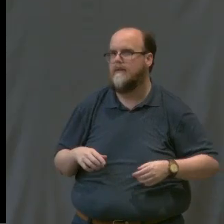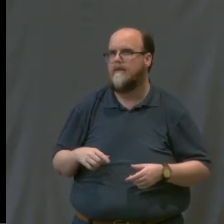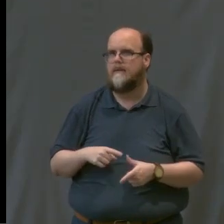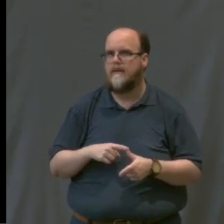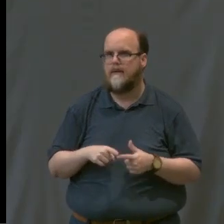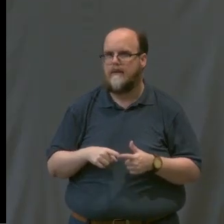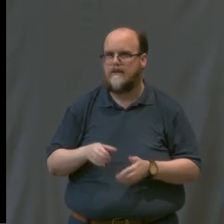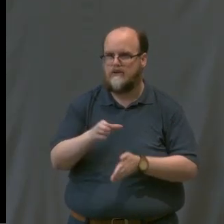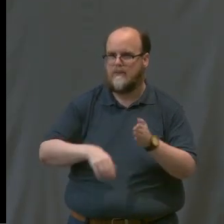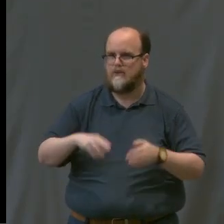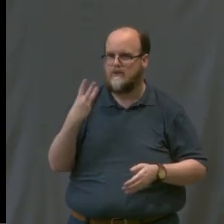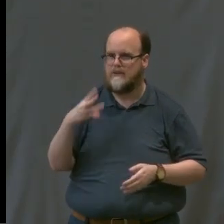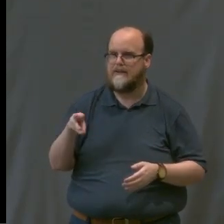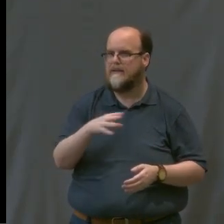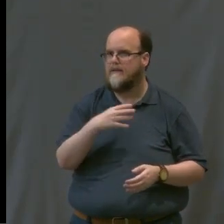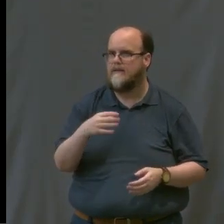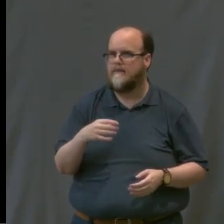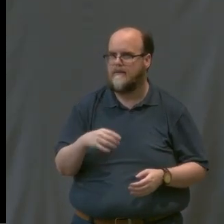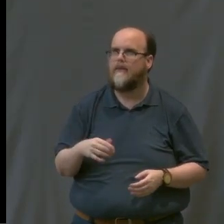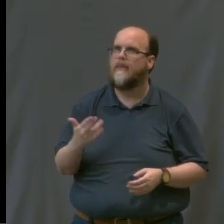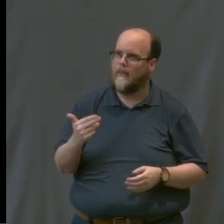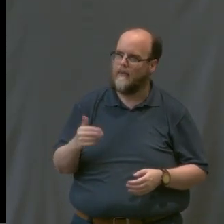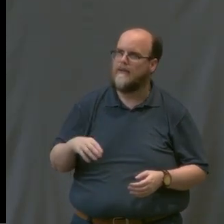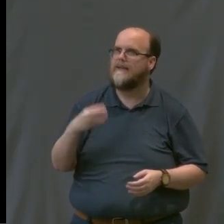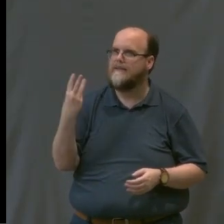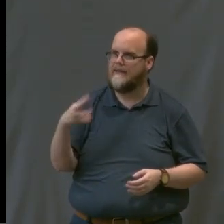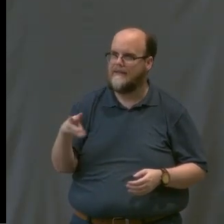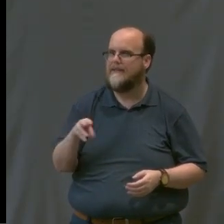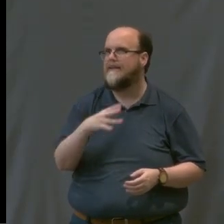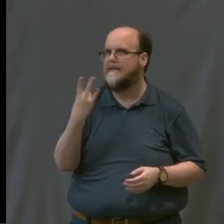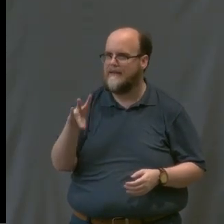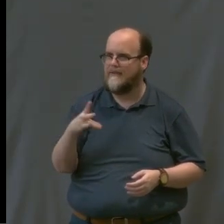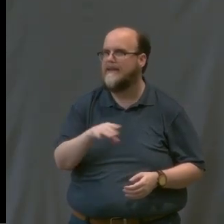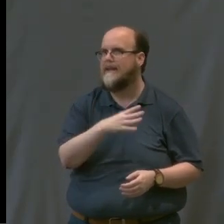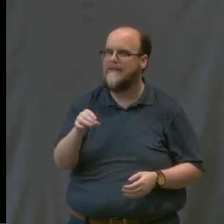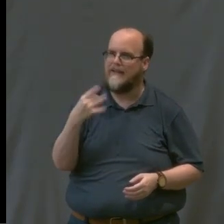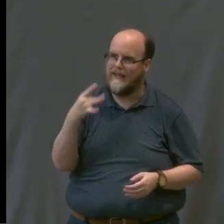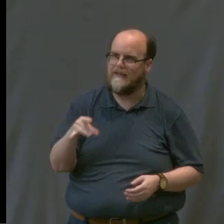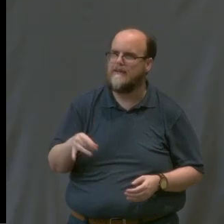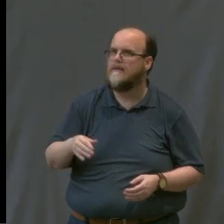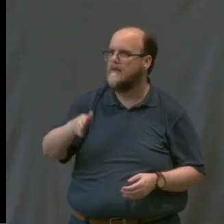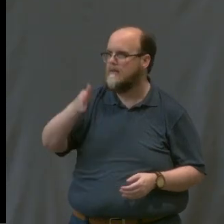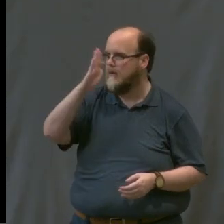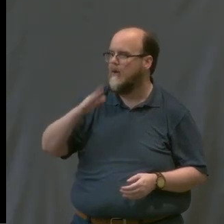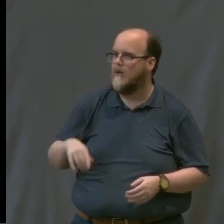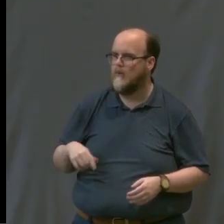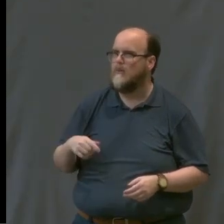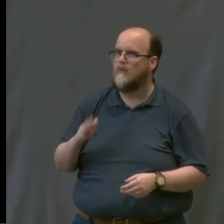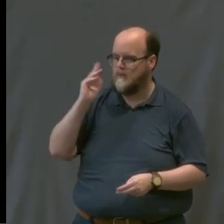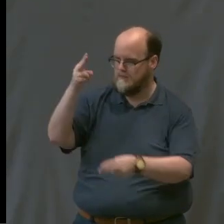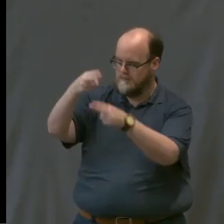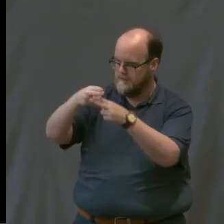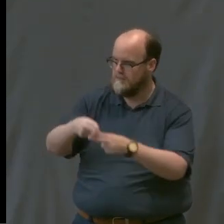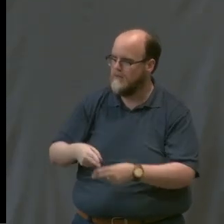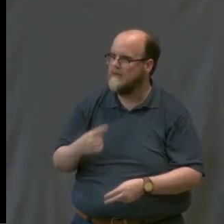when he gets to chapter 13, 16, 17, and 18, he will actually start naming names